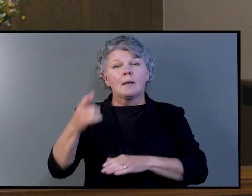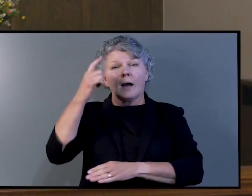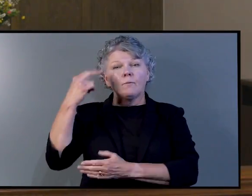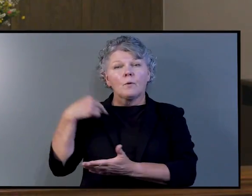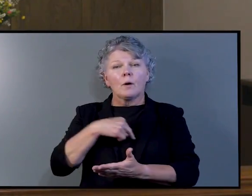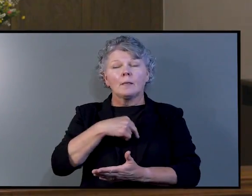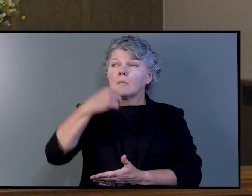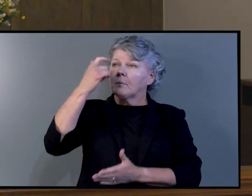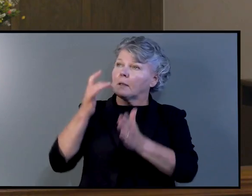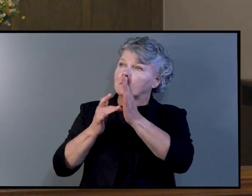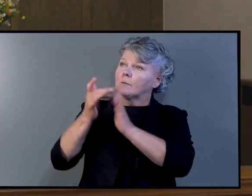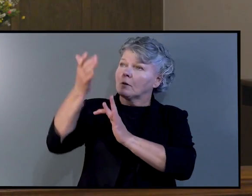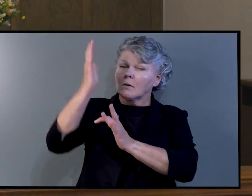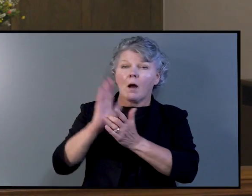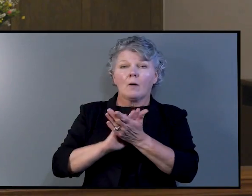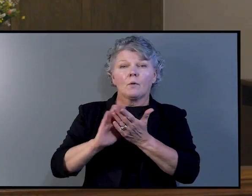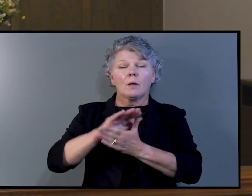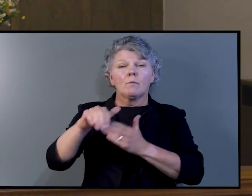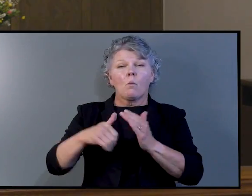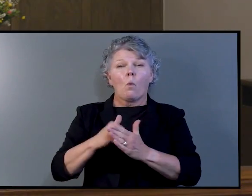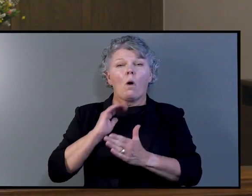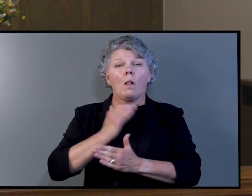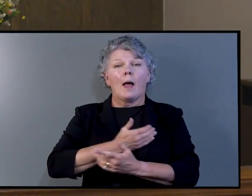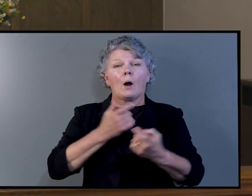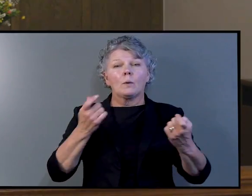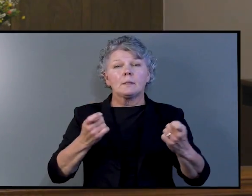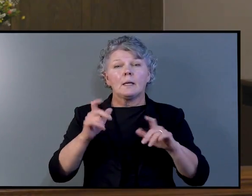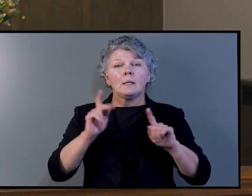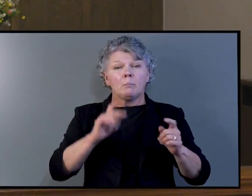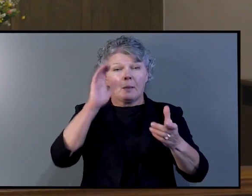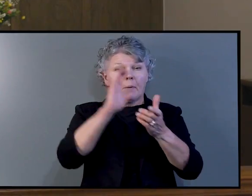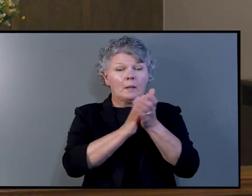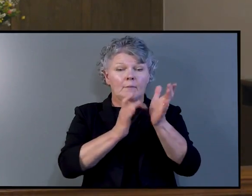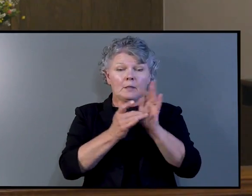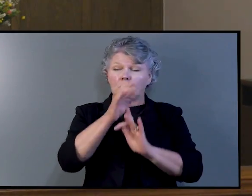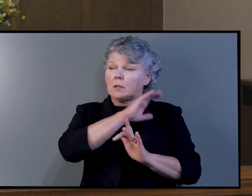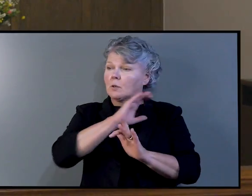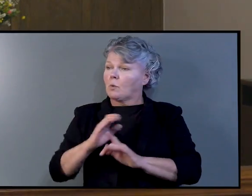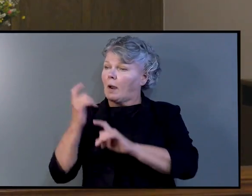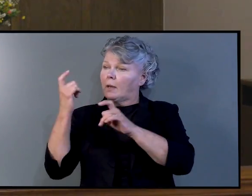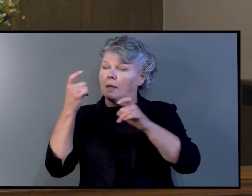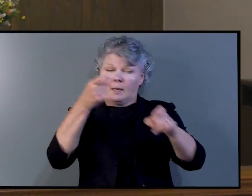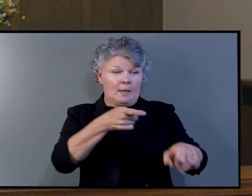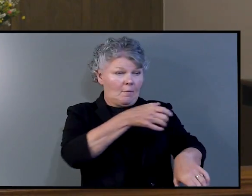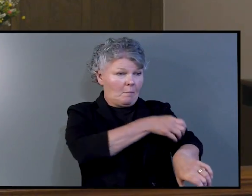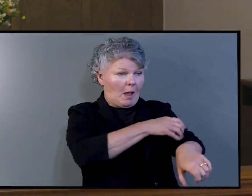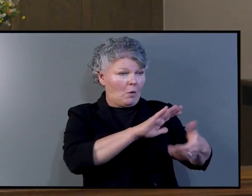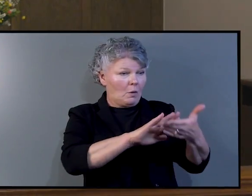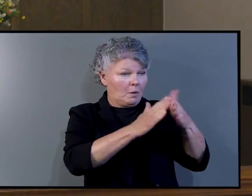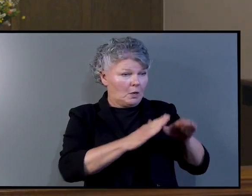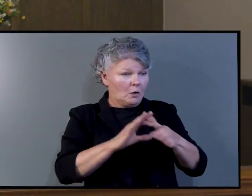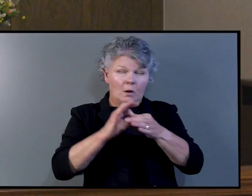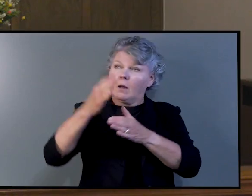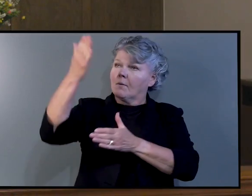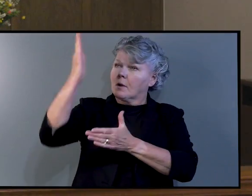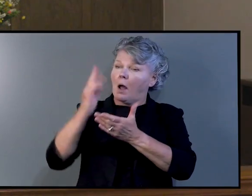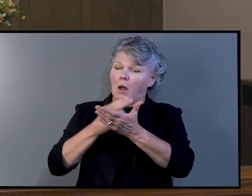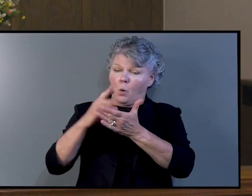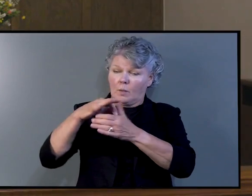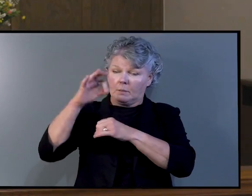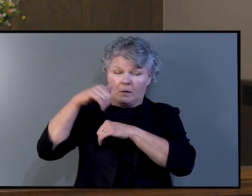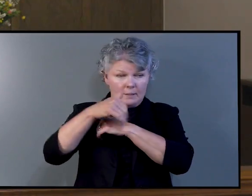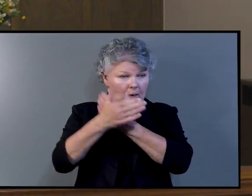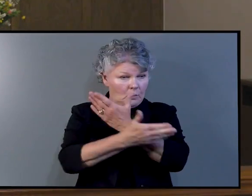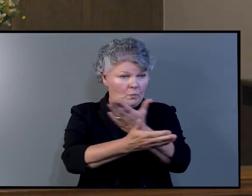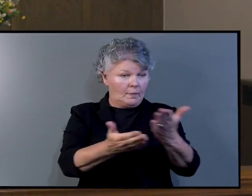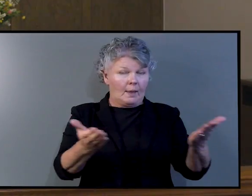and for His sake, God forgives us all our sins. To those who believe in Jesus Christ, He gives the power to become the children of God and